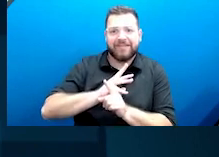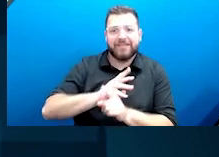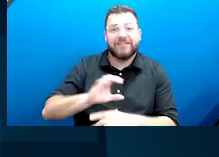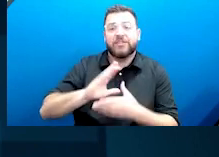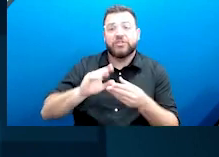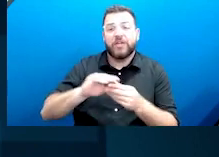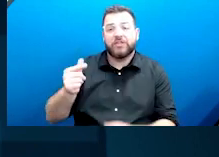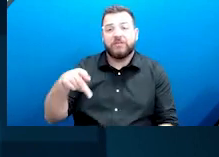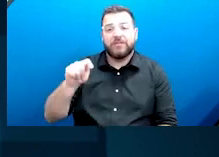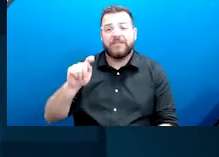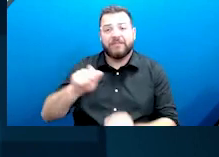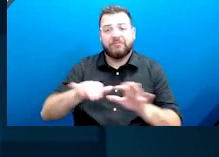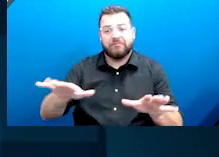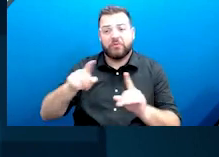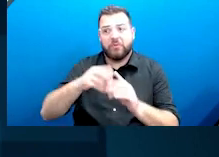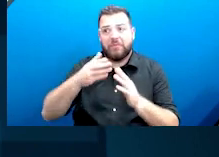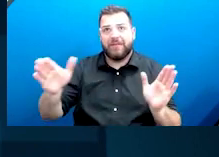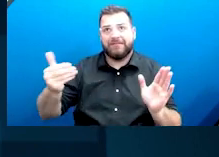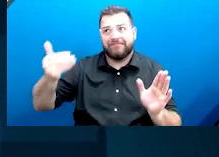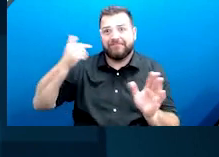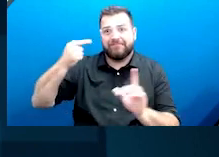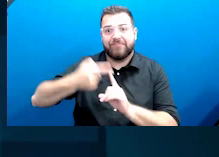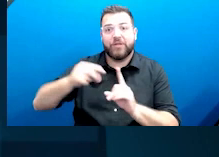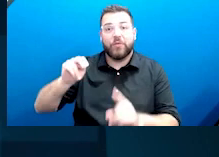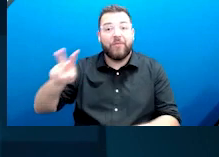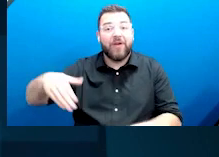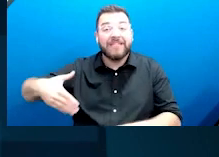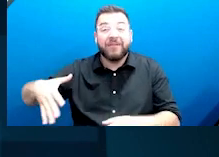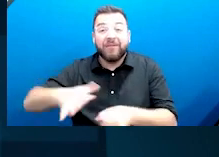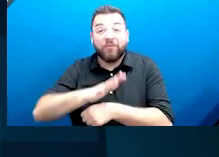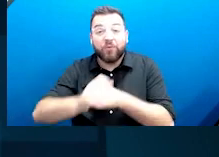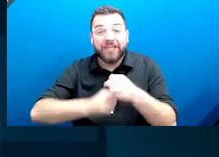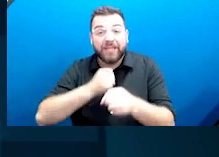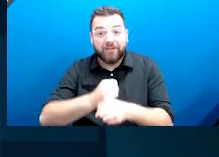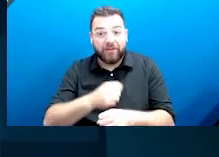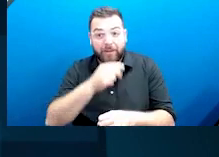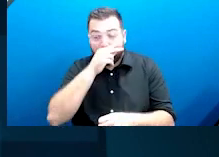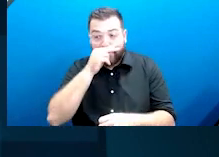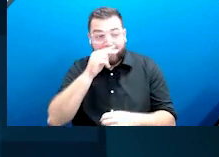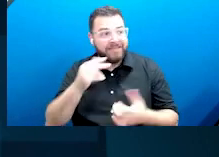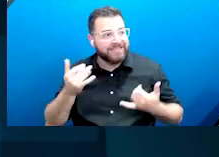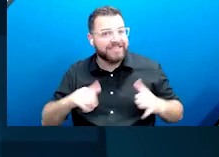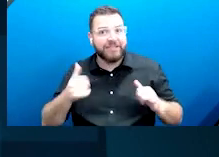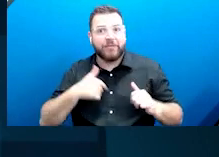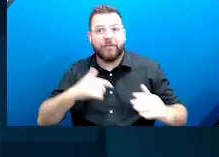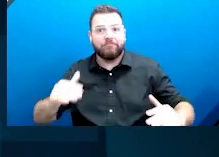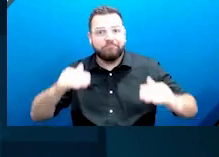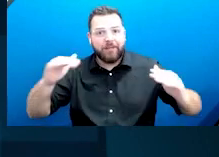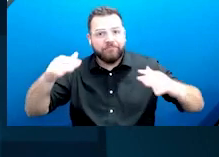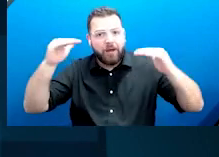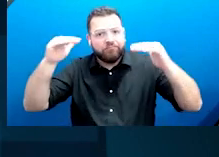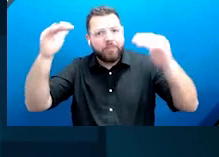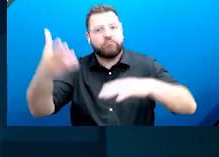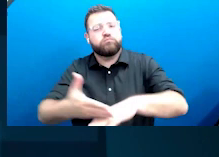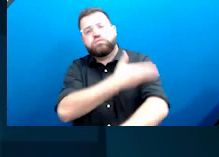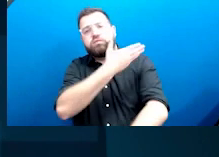released to the public just last November. It hasn't even been a year yet. And we are still advancing, and we don't know